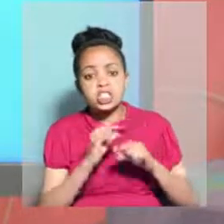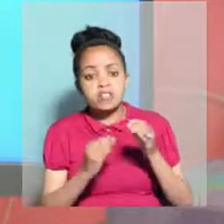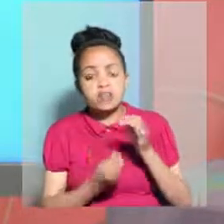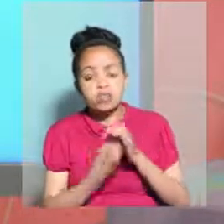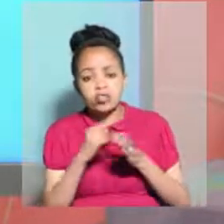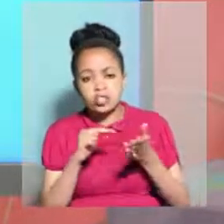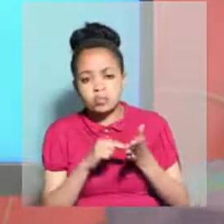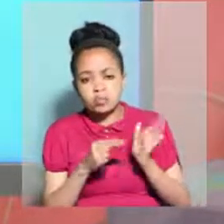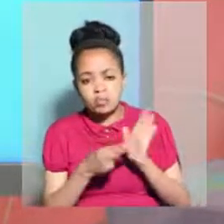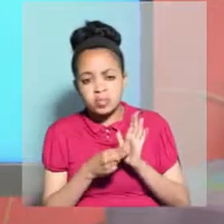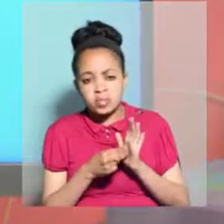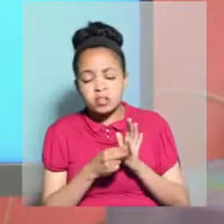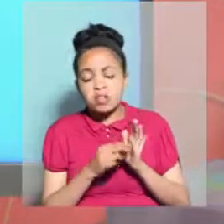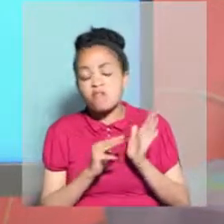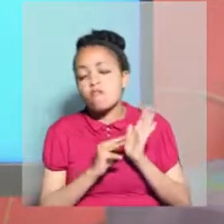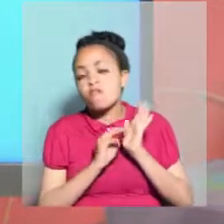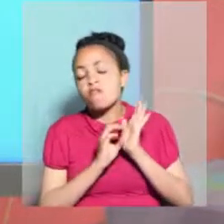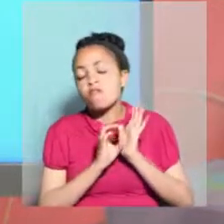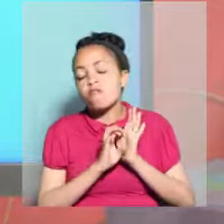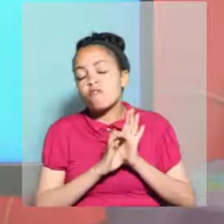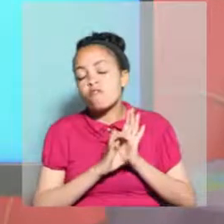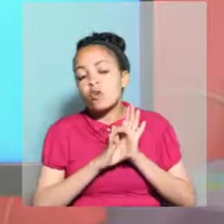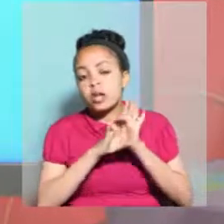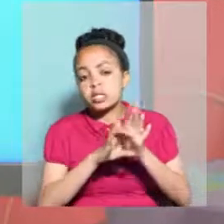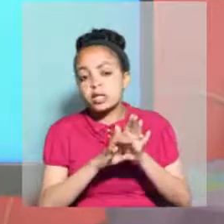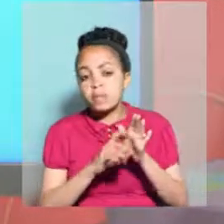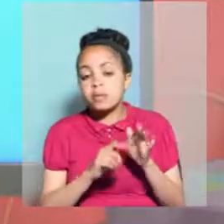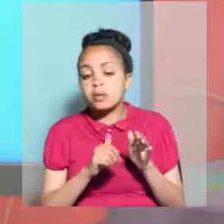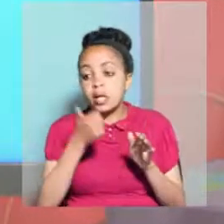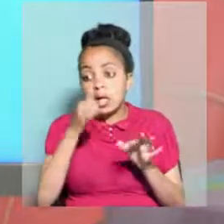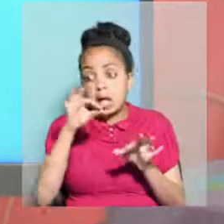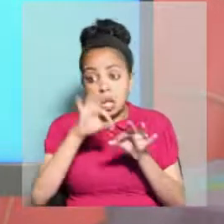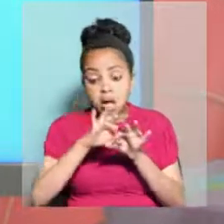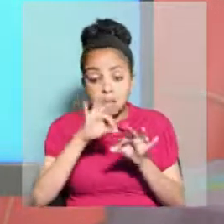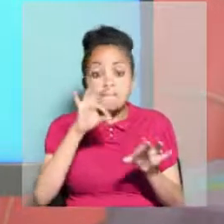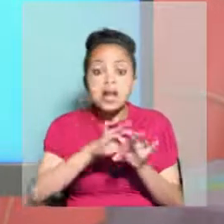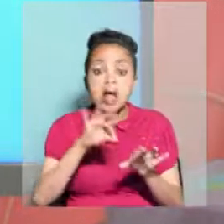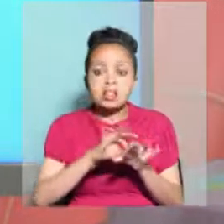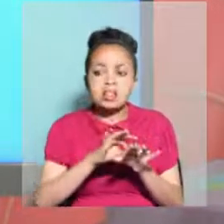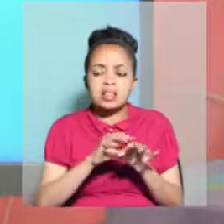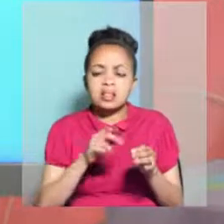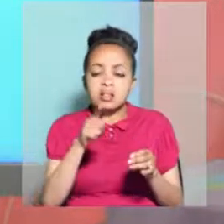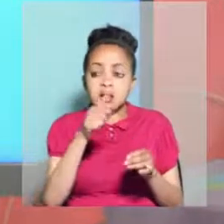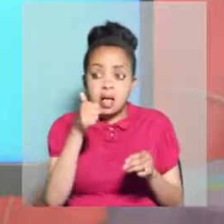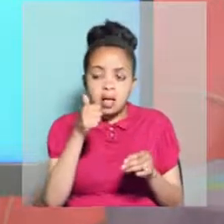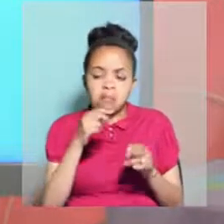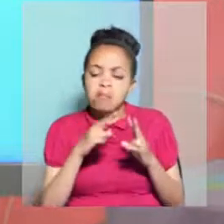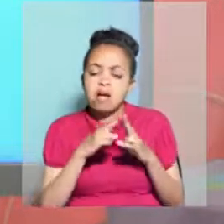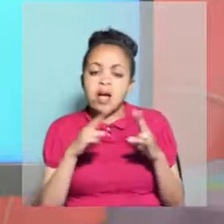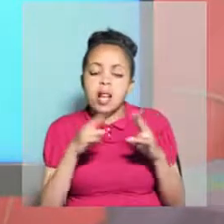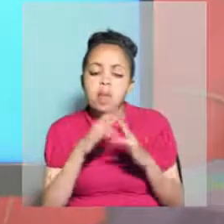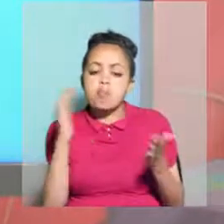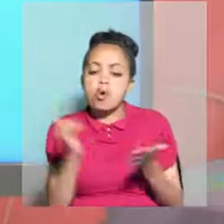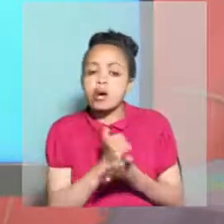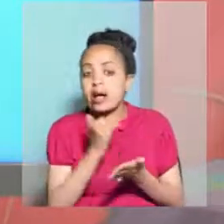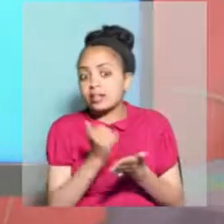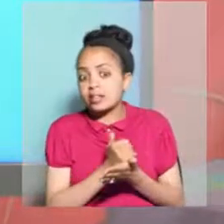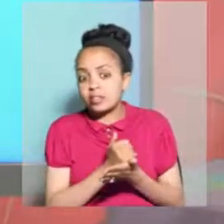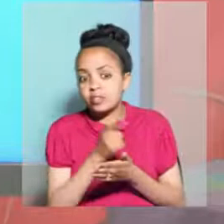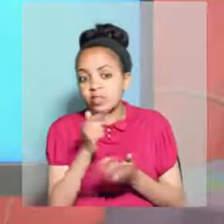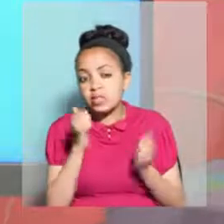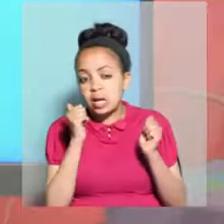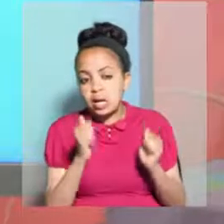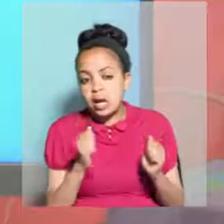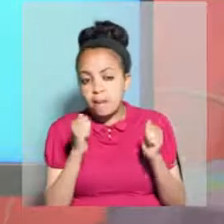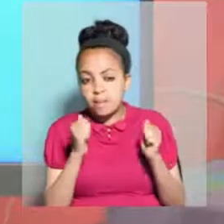to means, let's say a plant is highly productive, highly resistant, and again it